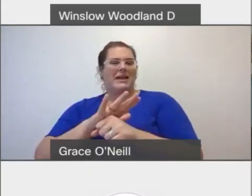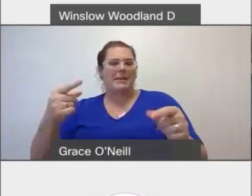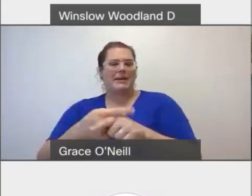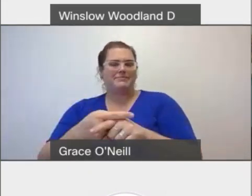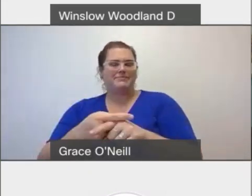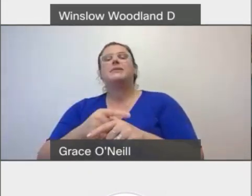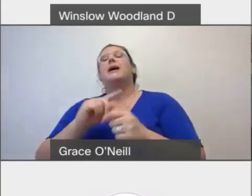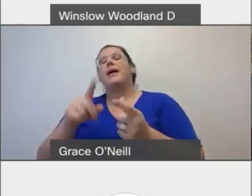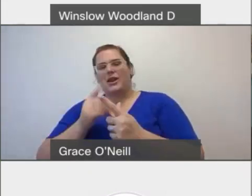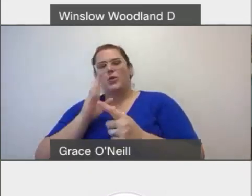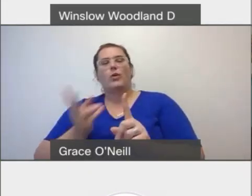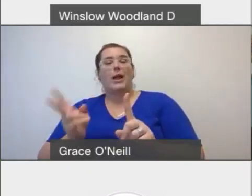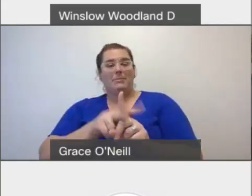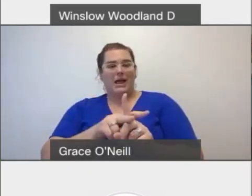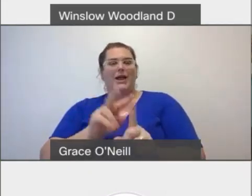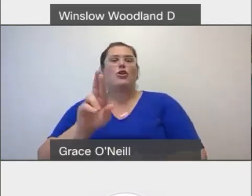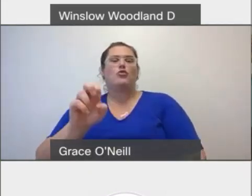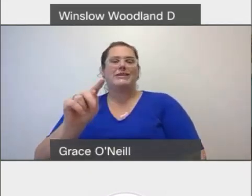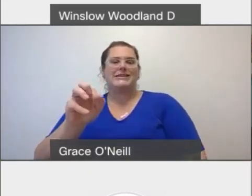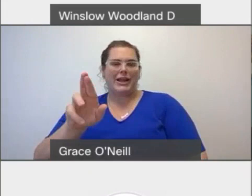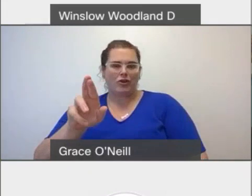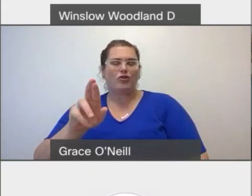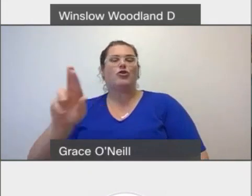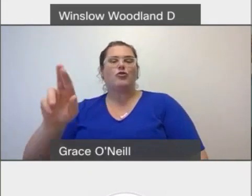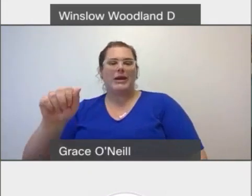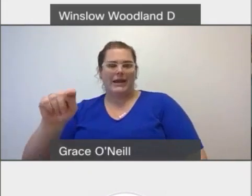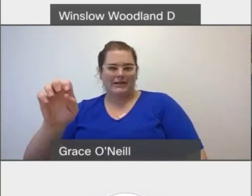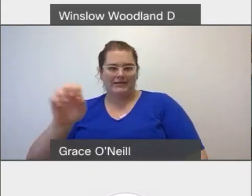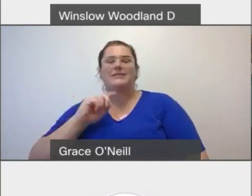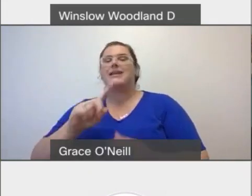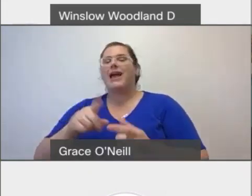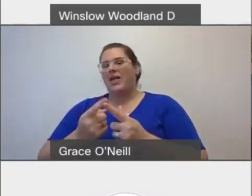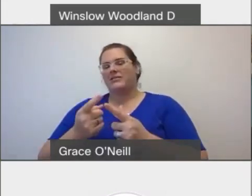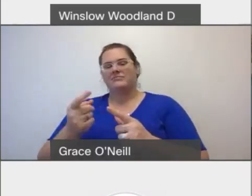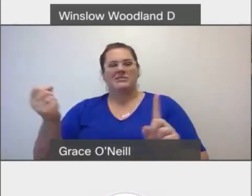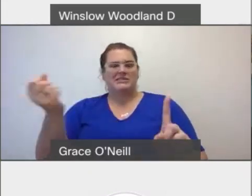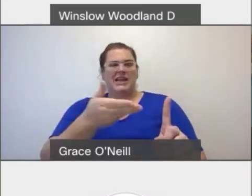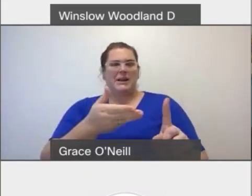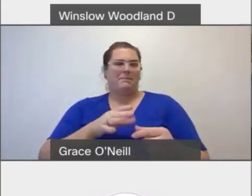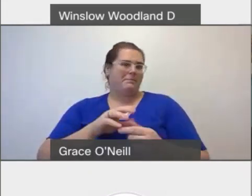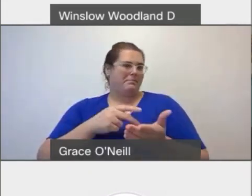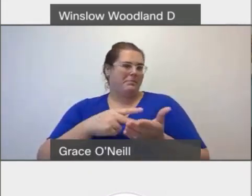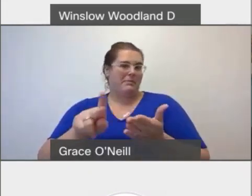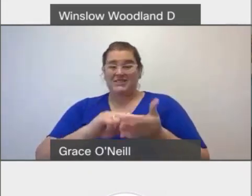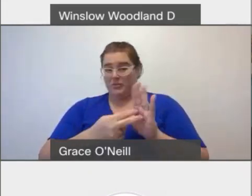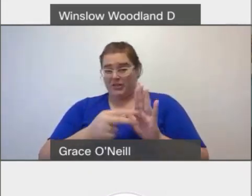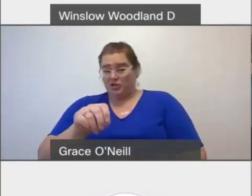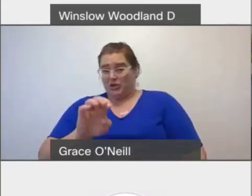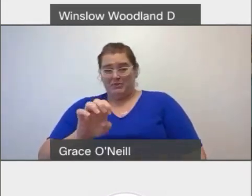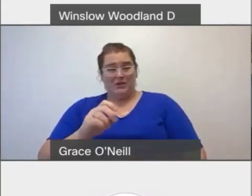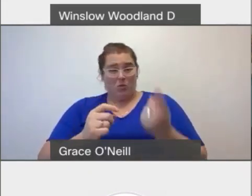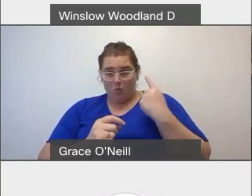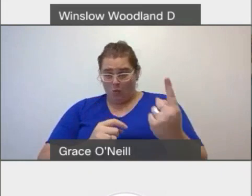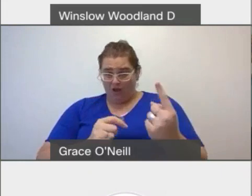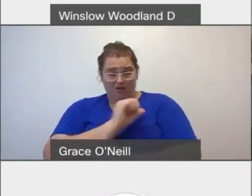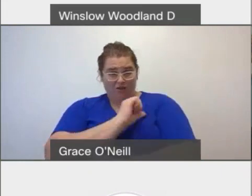applied and a claim is submitted for the retainer payment. So it should be just the one authorization, and they